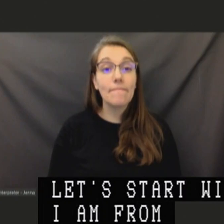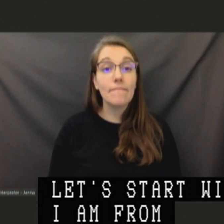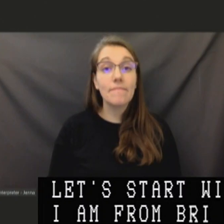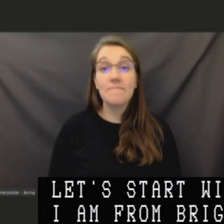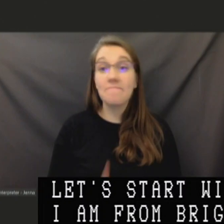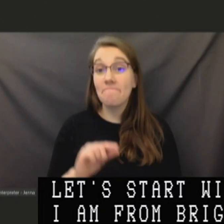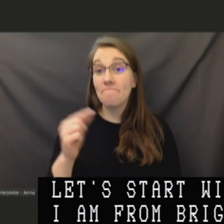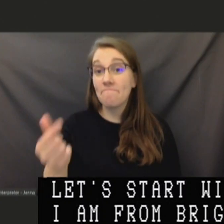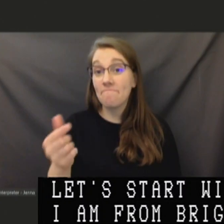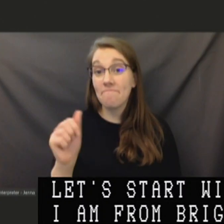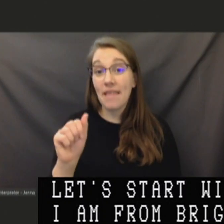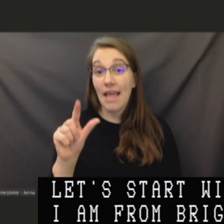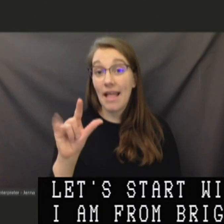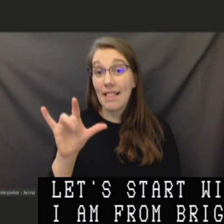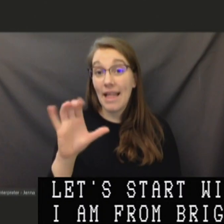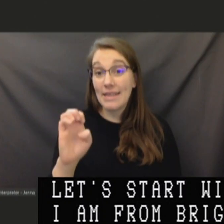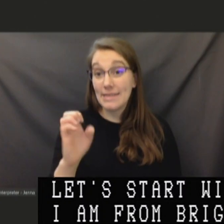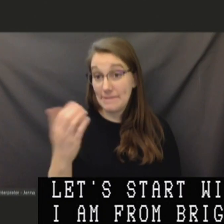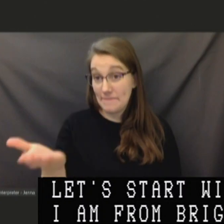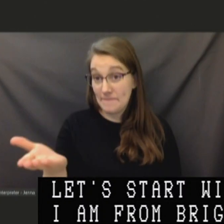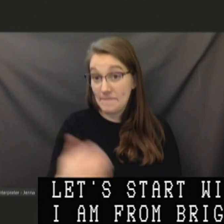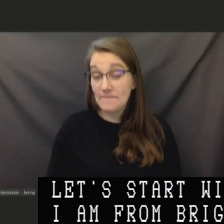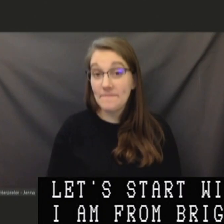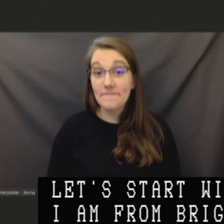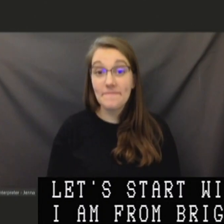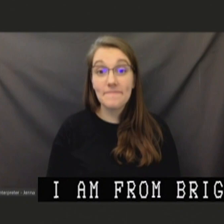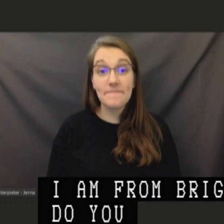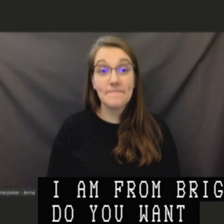Alice, you want to start us off?